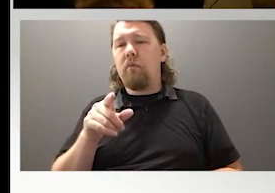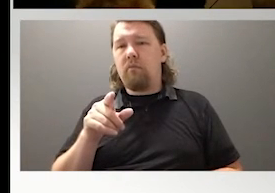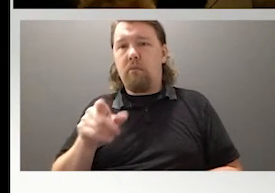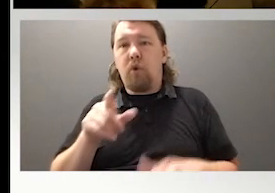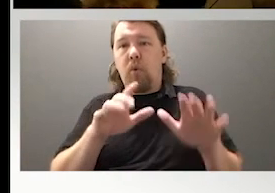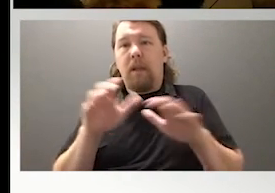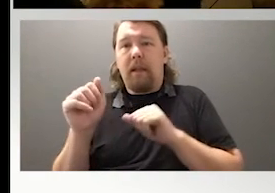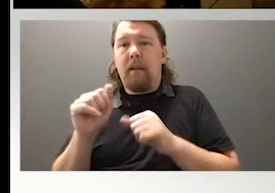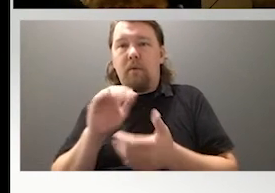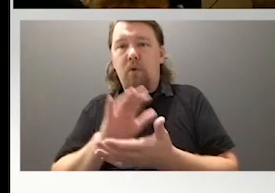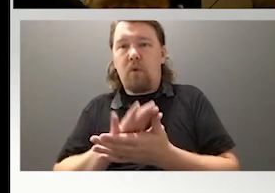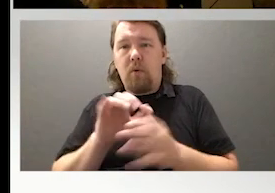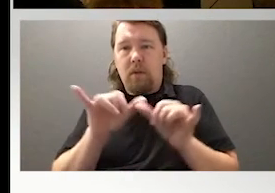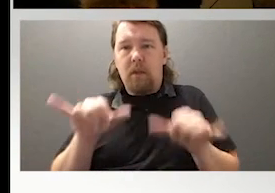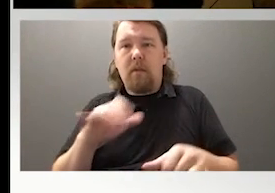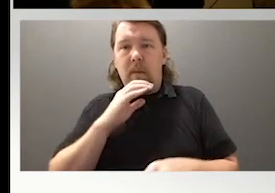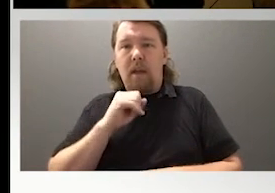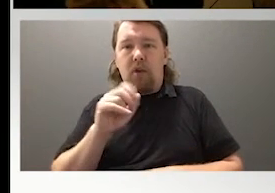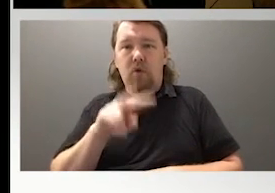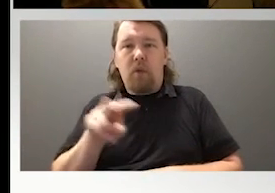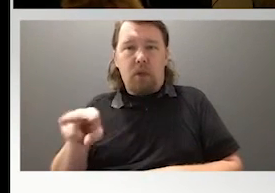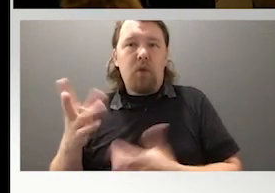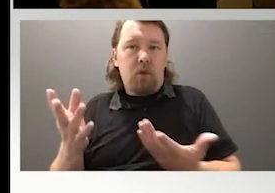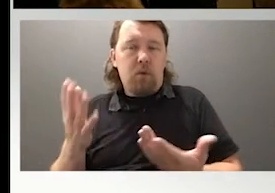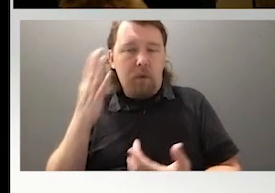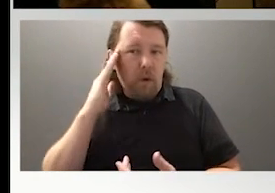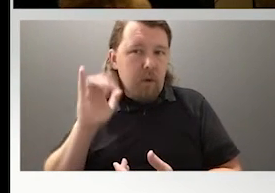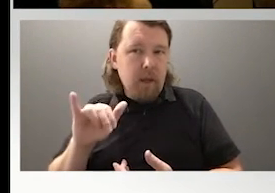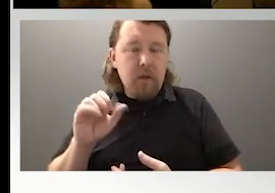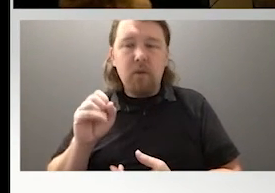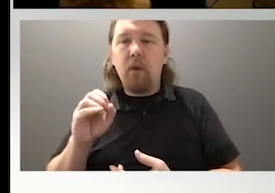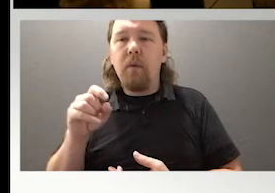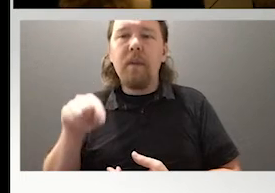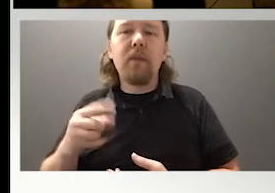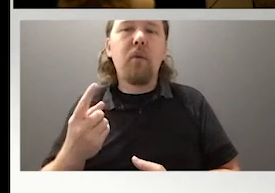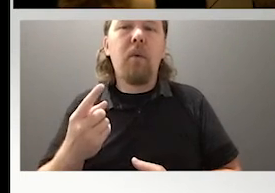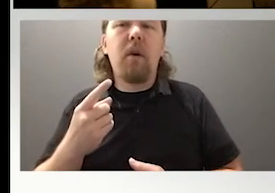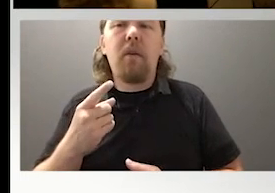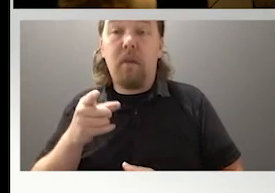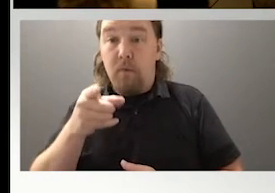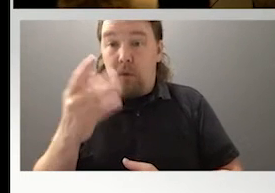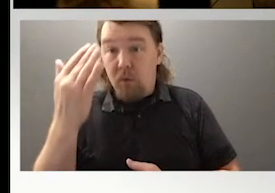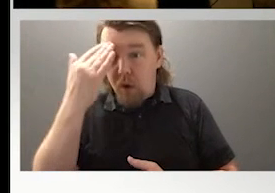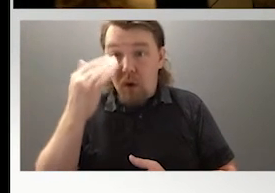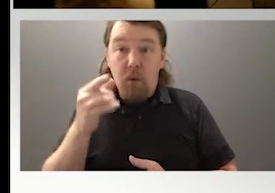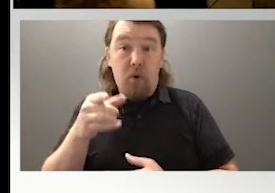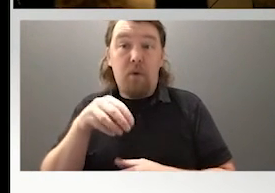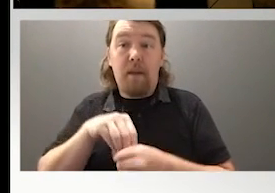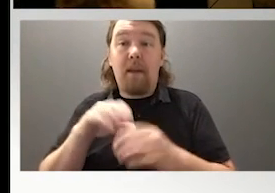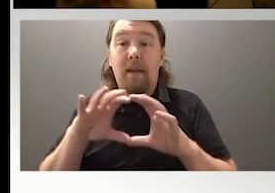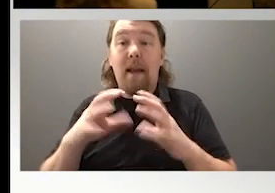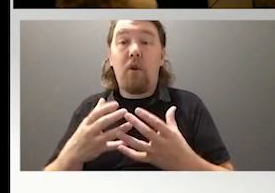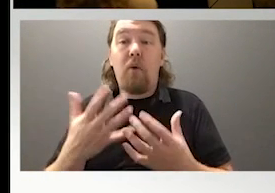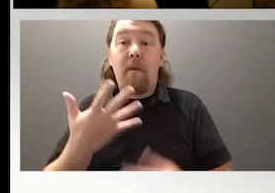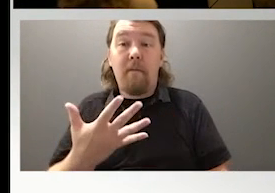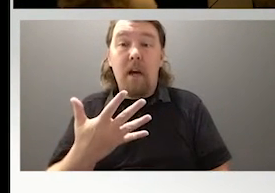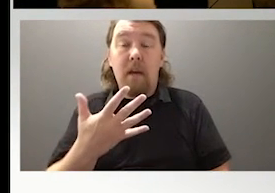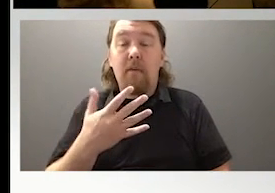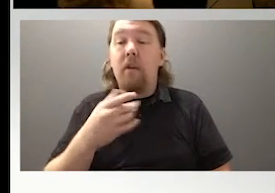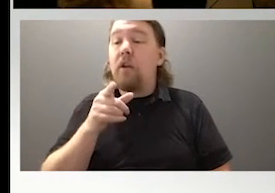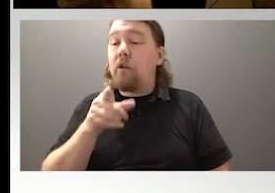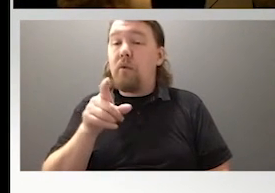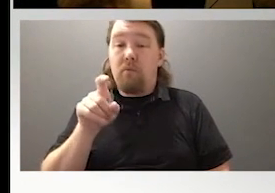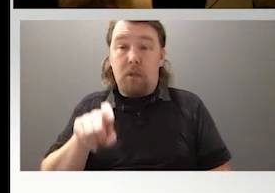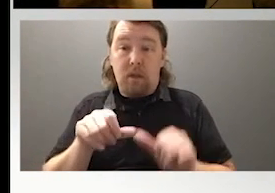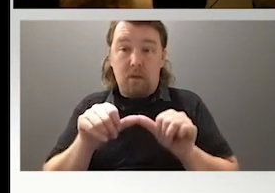the school system by the age of 22. So this is one that if you know, or if you are in a category 5 and you